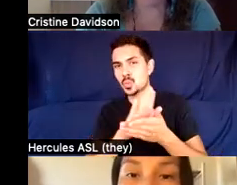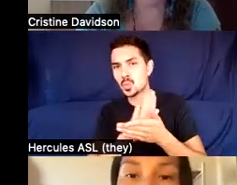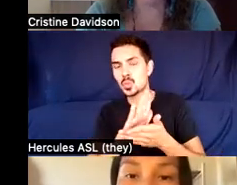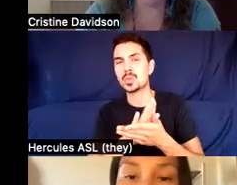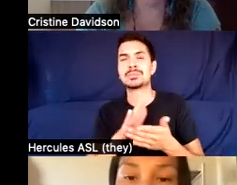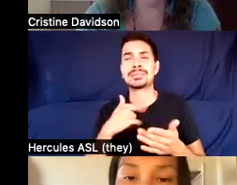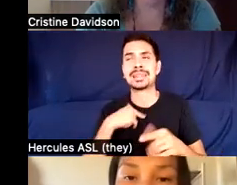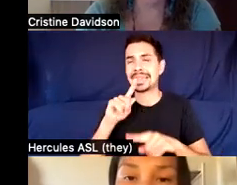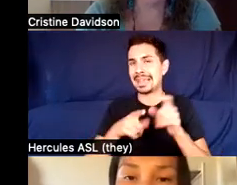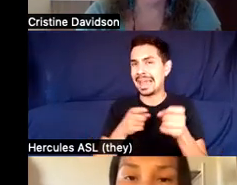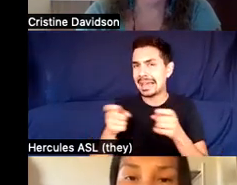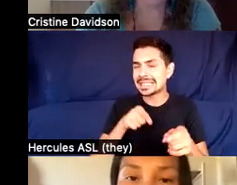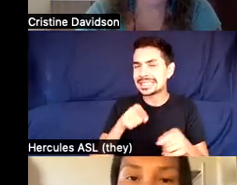say?